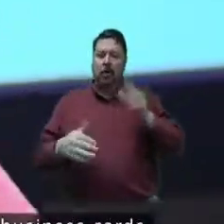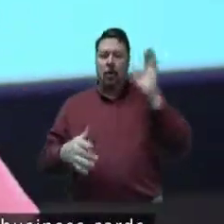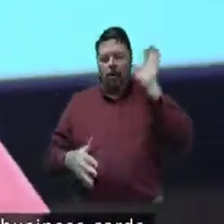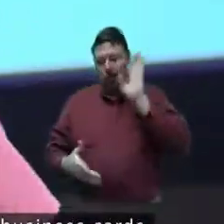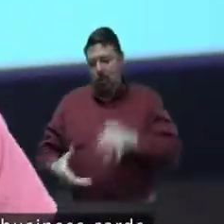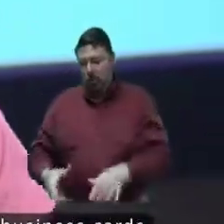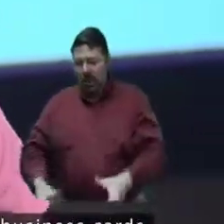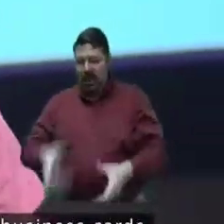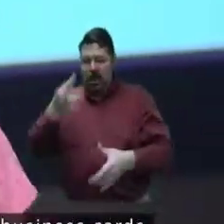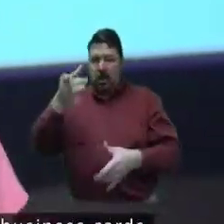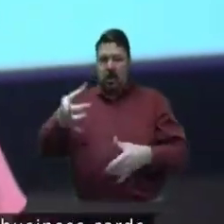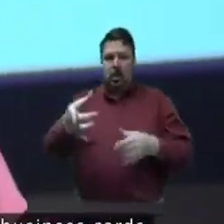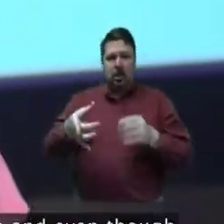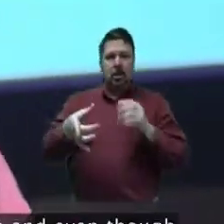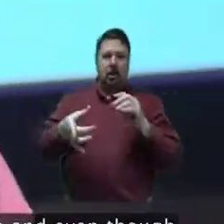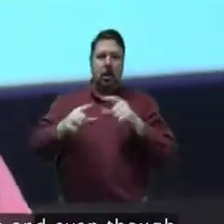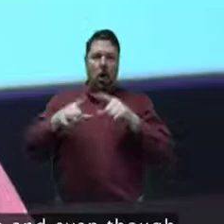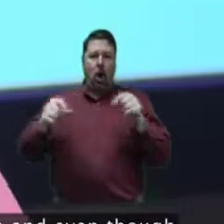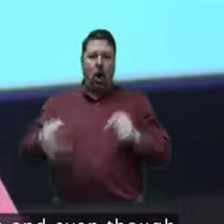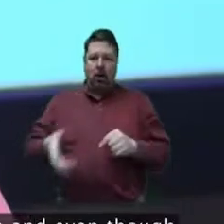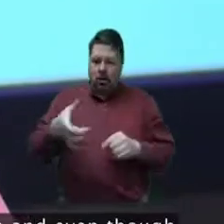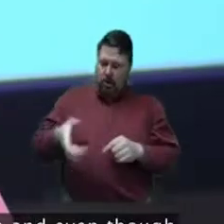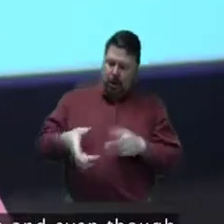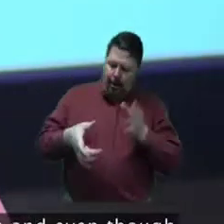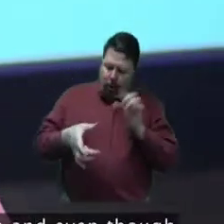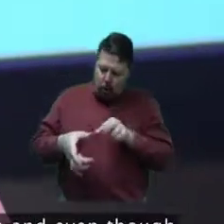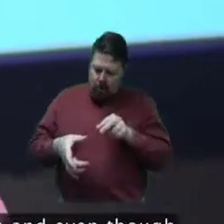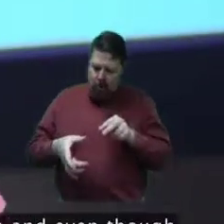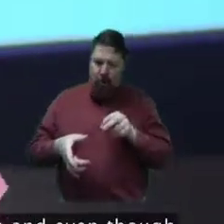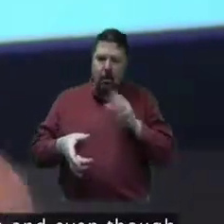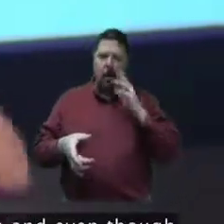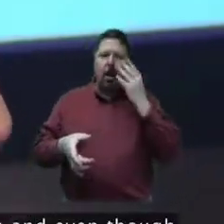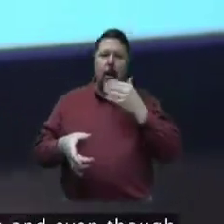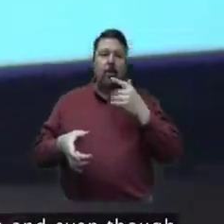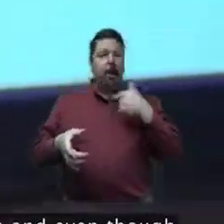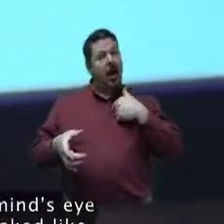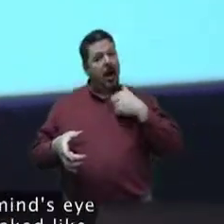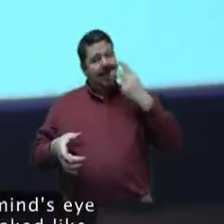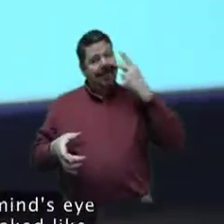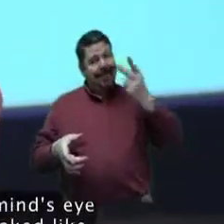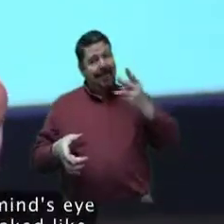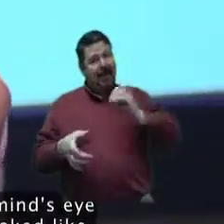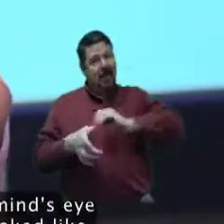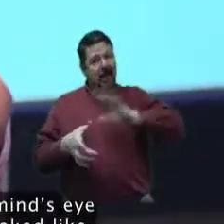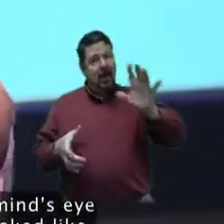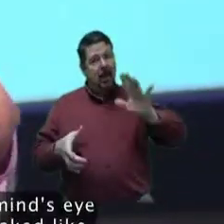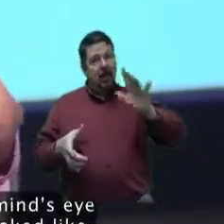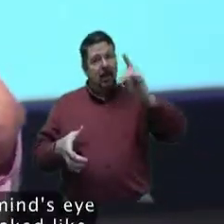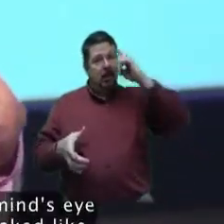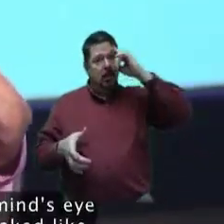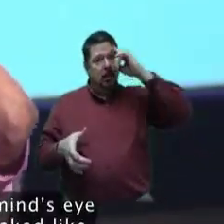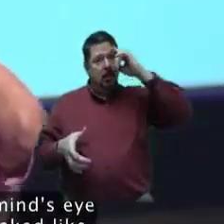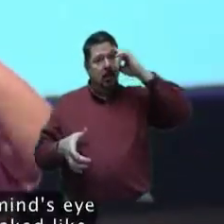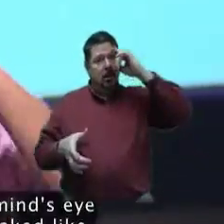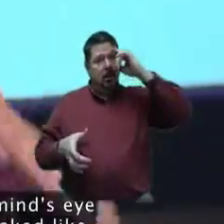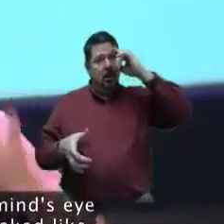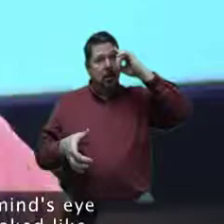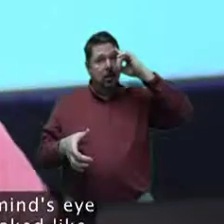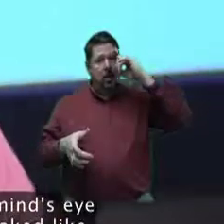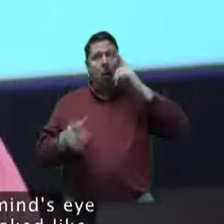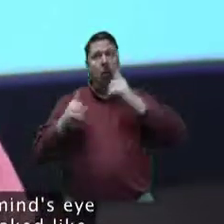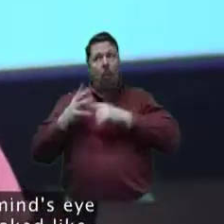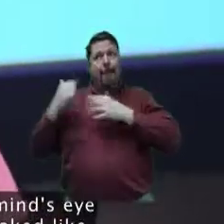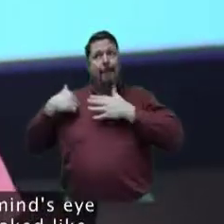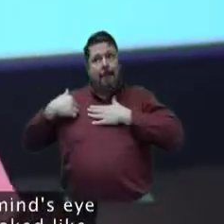pull out a 3-inch stack of business cards. And I'm looking at the card on top. And even though I could see clearly in my mind's eye what